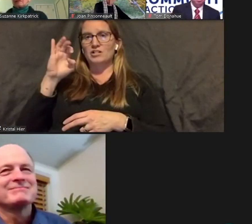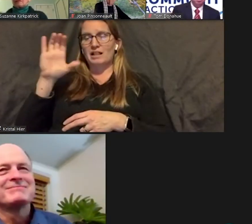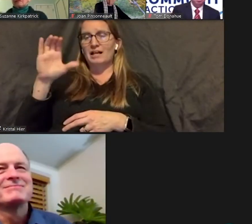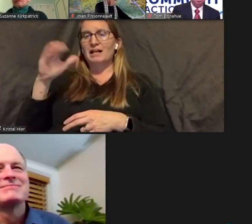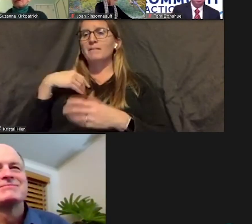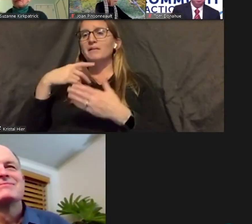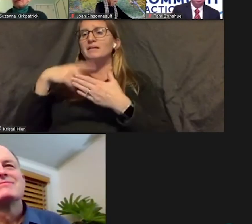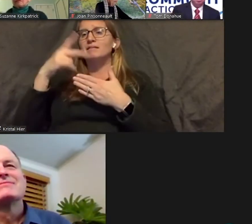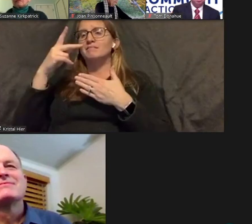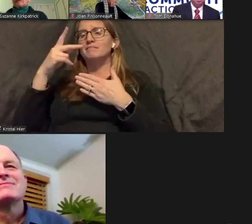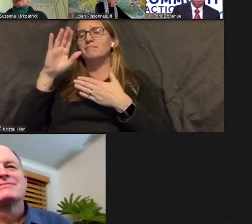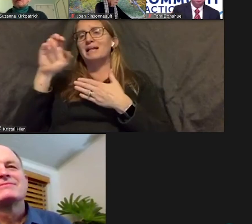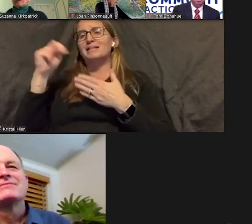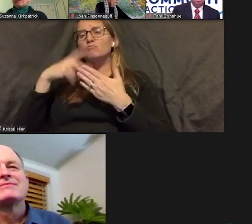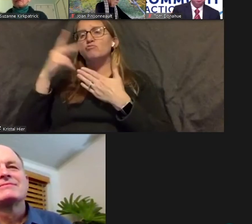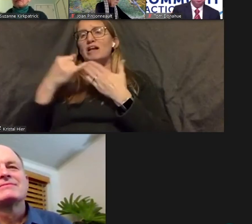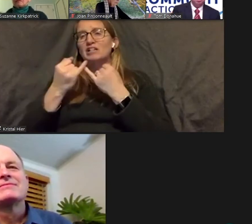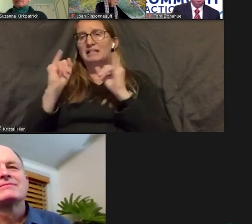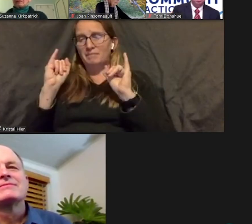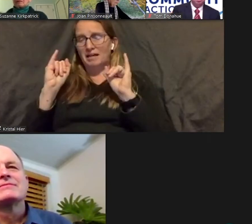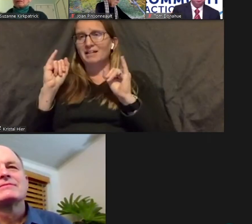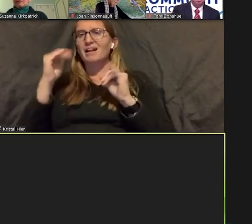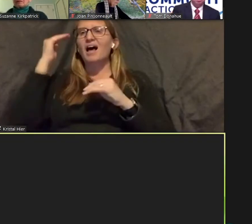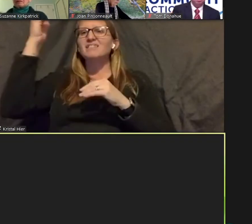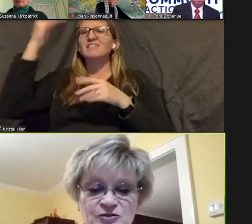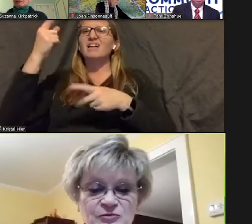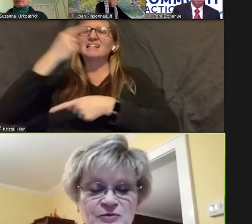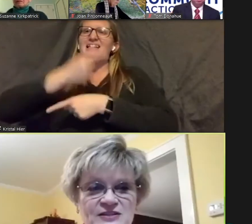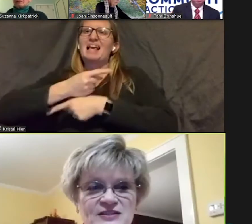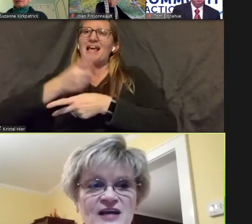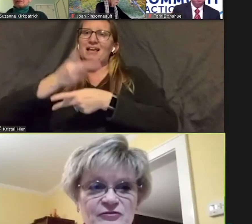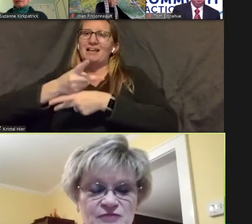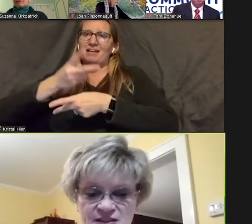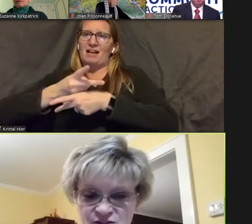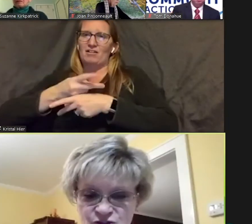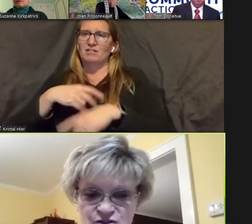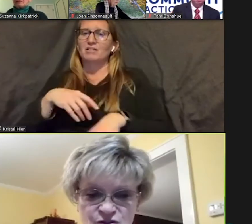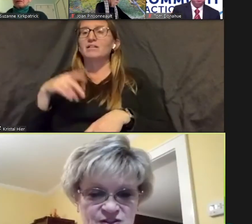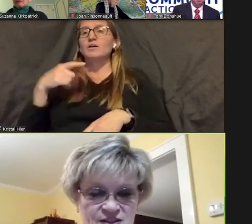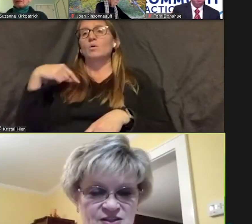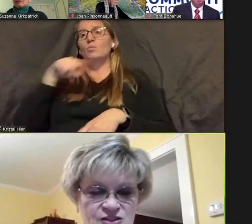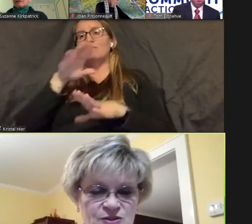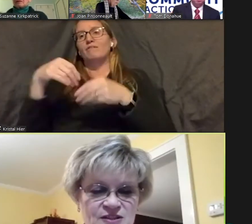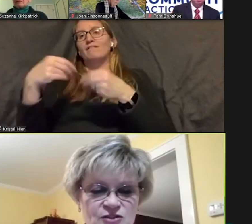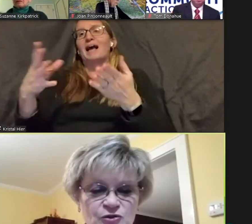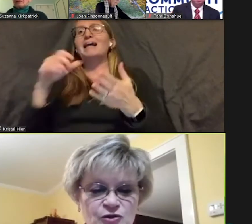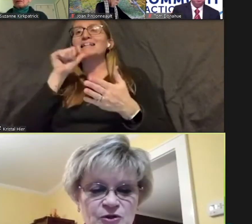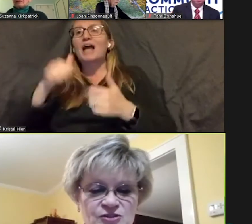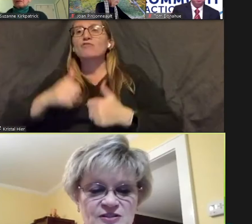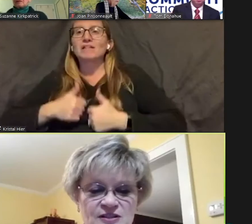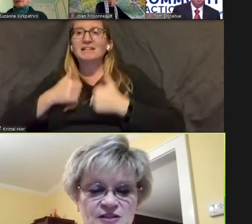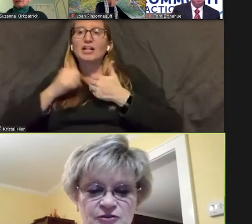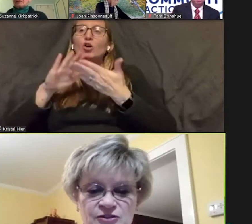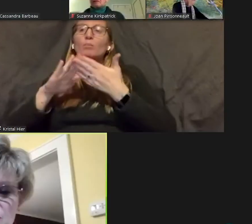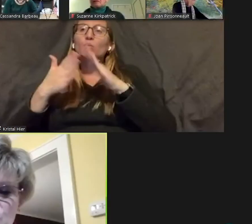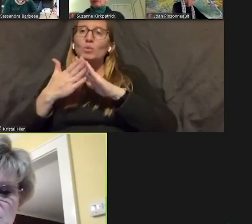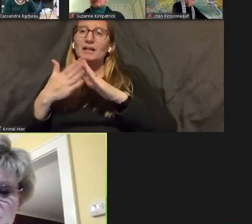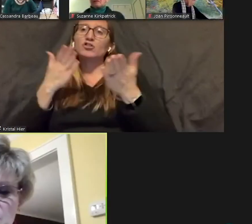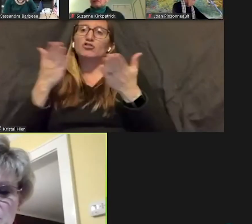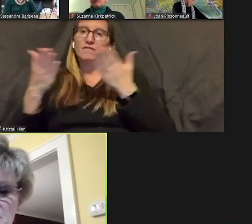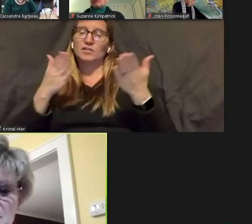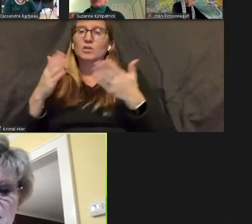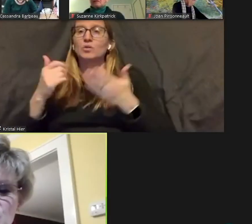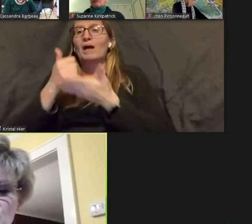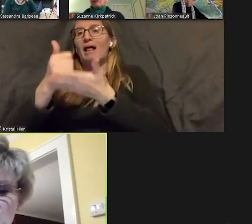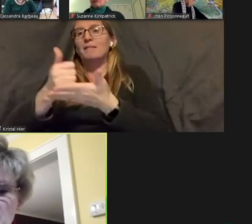Day Service. BPI provides comprehensive, cost-effective, community-based, non-residential services to assist older persons and younger adults